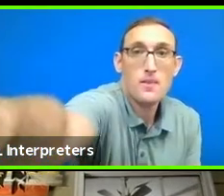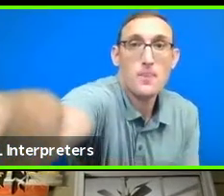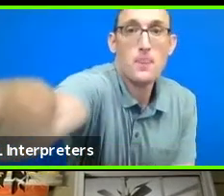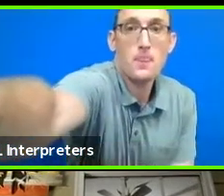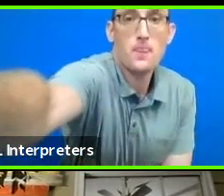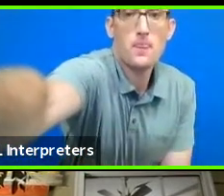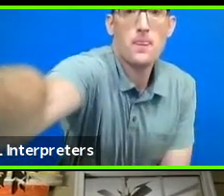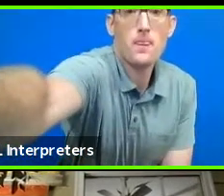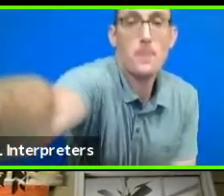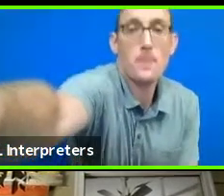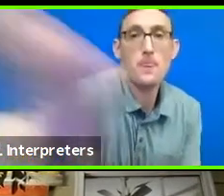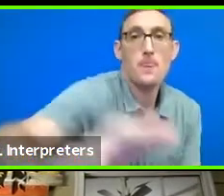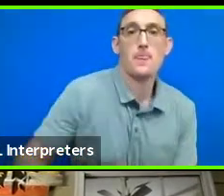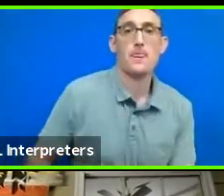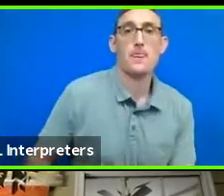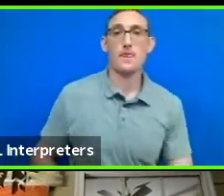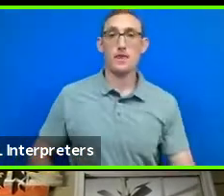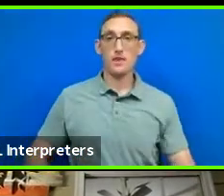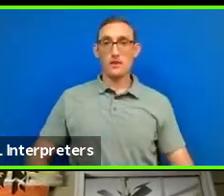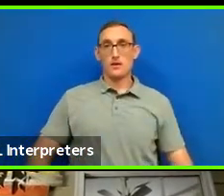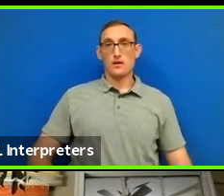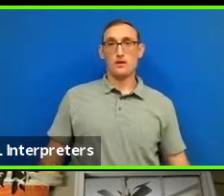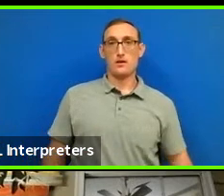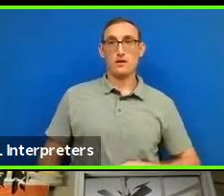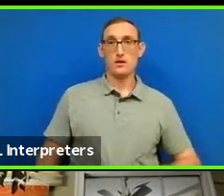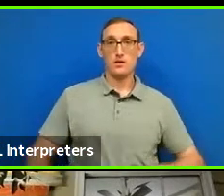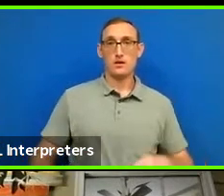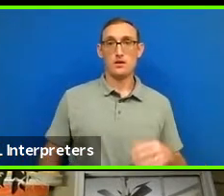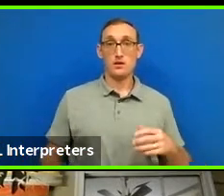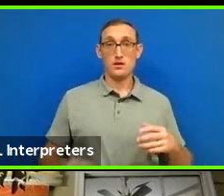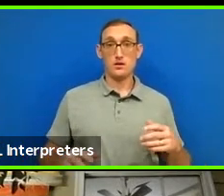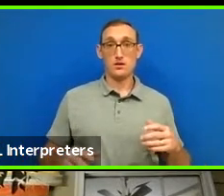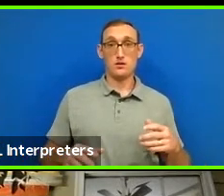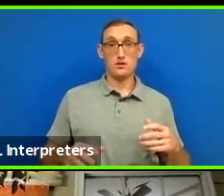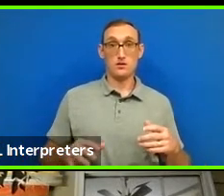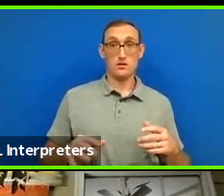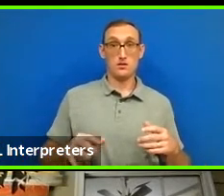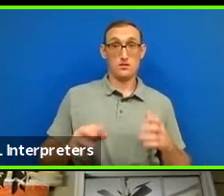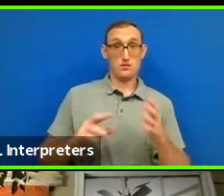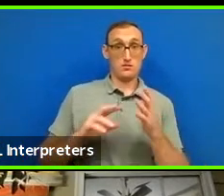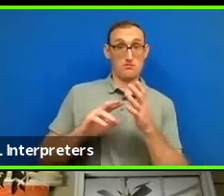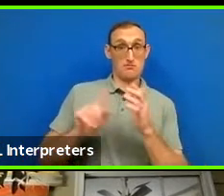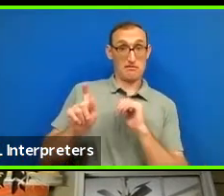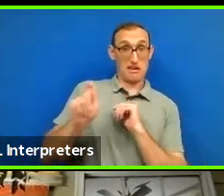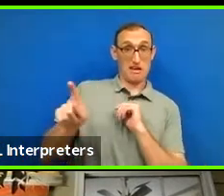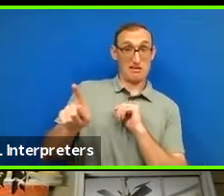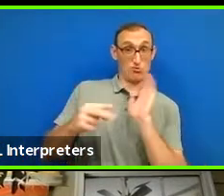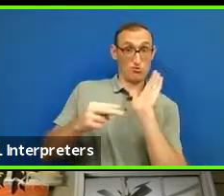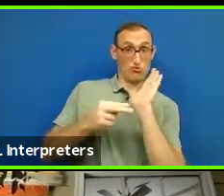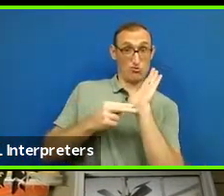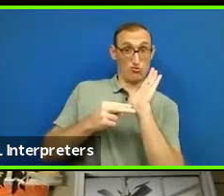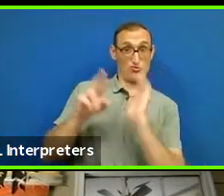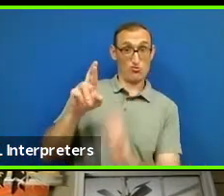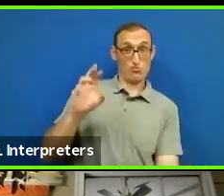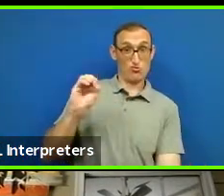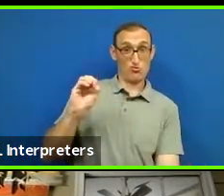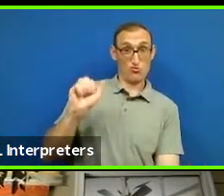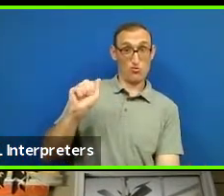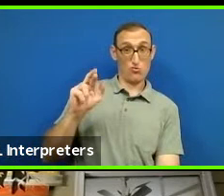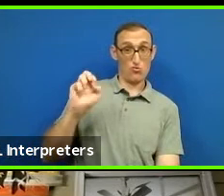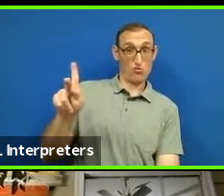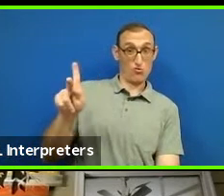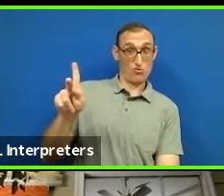So is that include a question for Nurse Rourke, just to give us an update on the cases and the